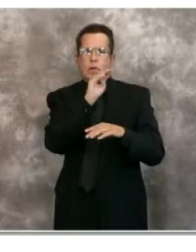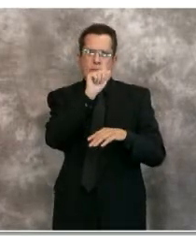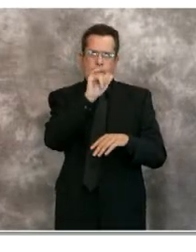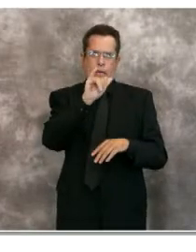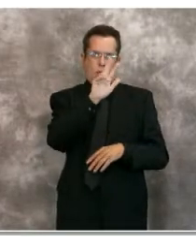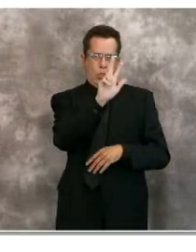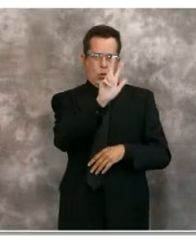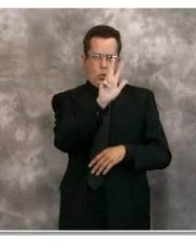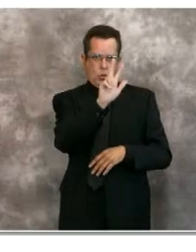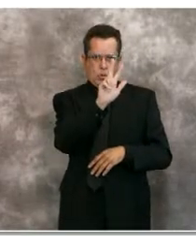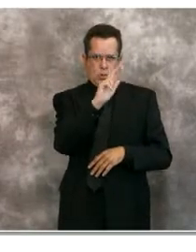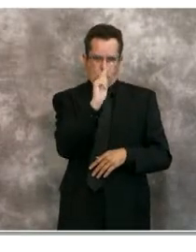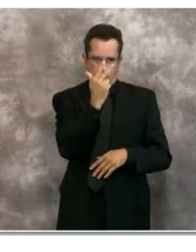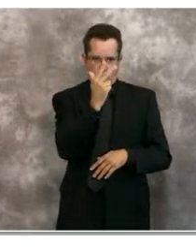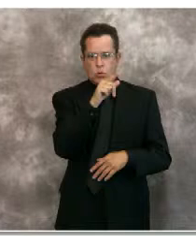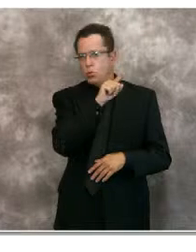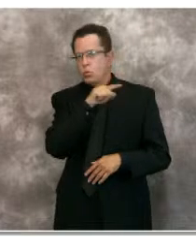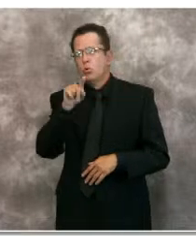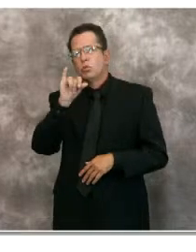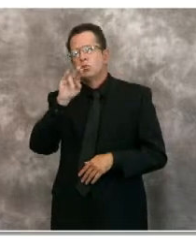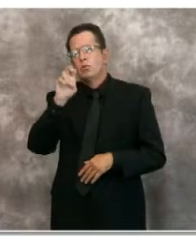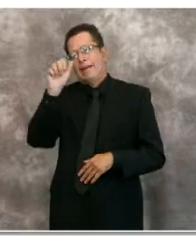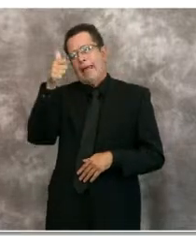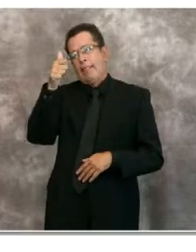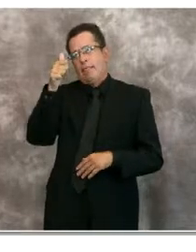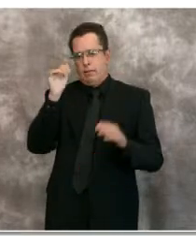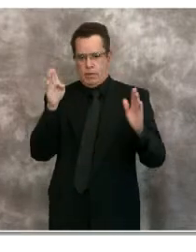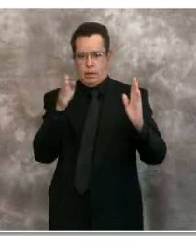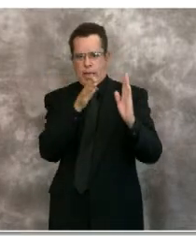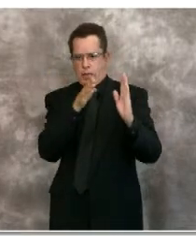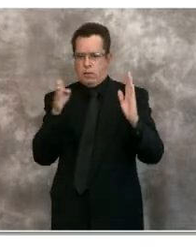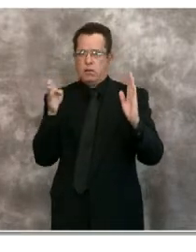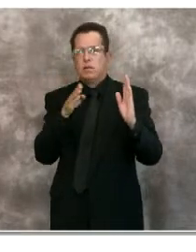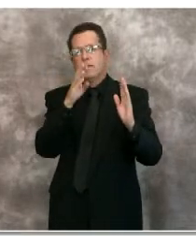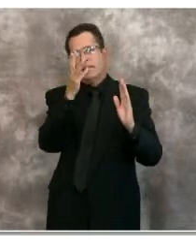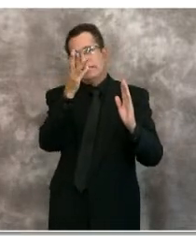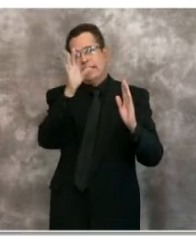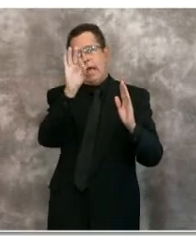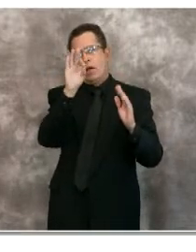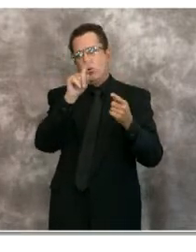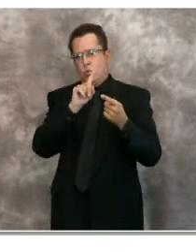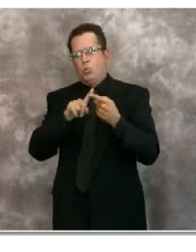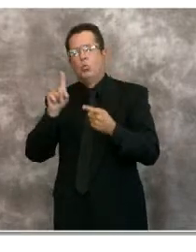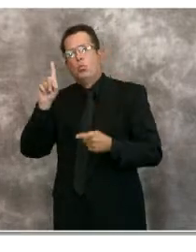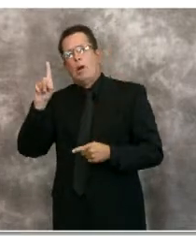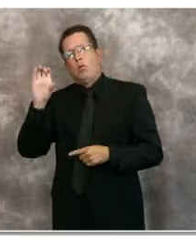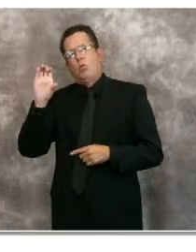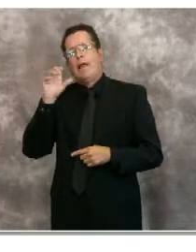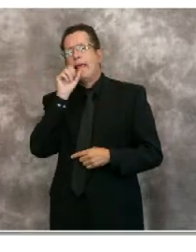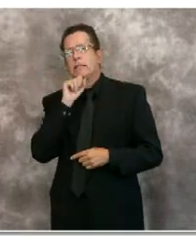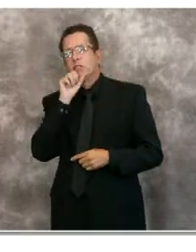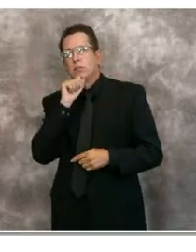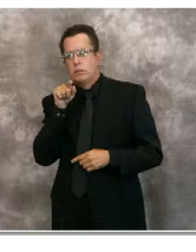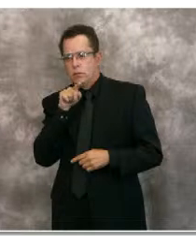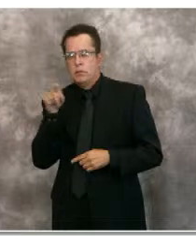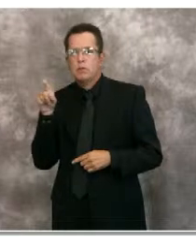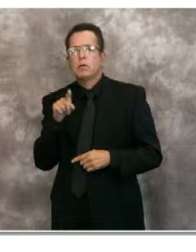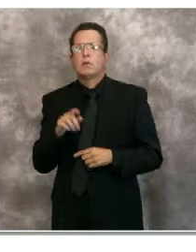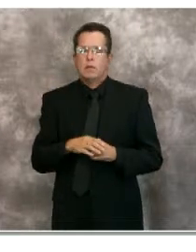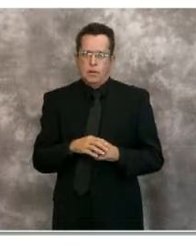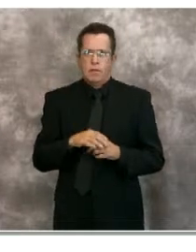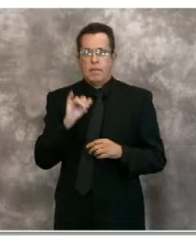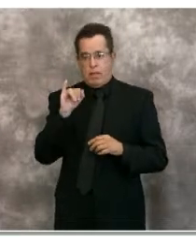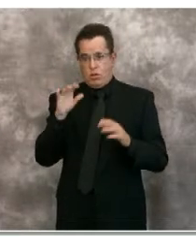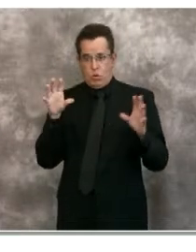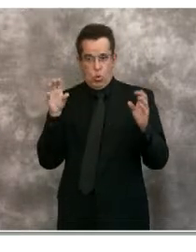3rd and June 10th, and the age range is 69 to 101 years of age. And